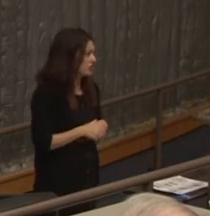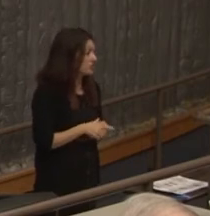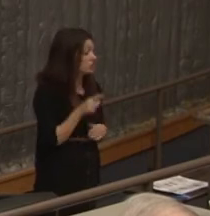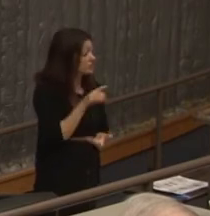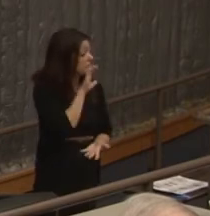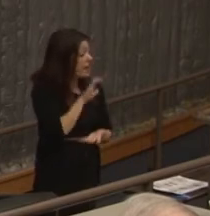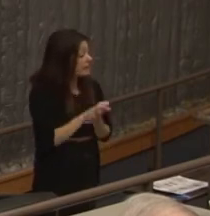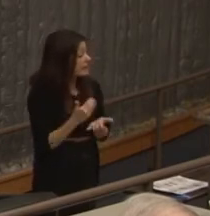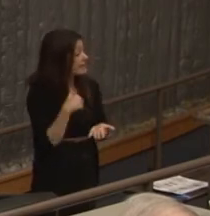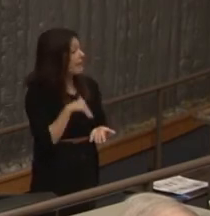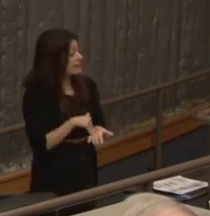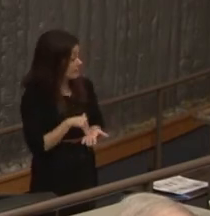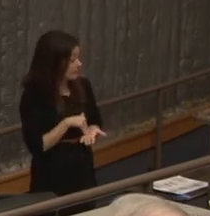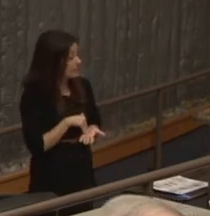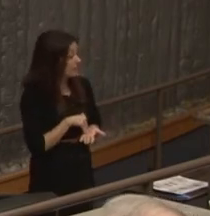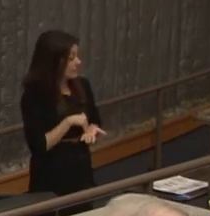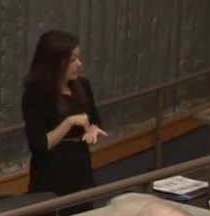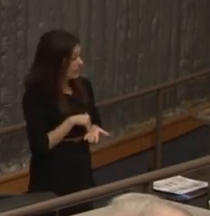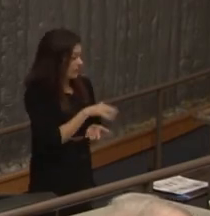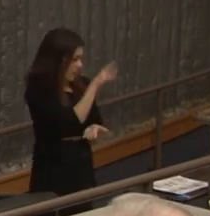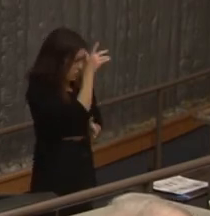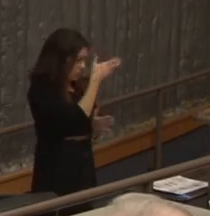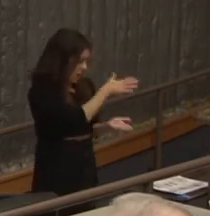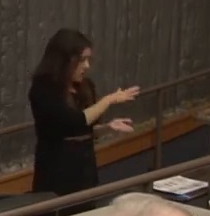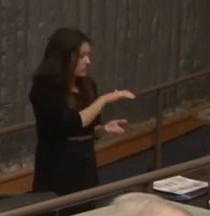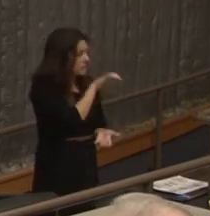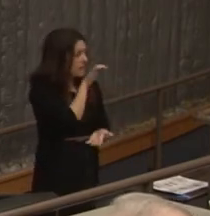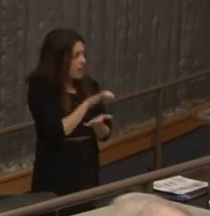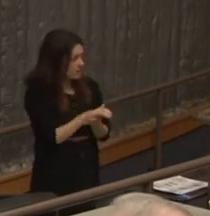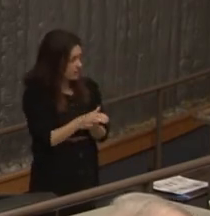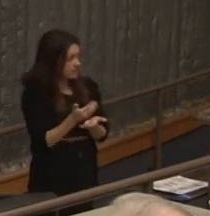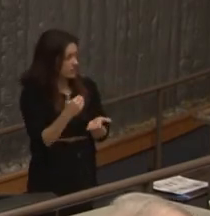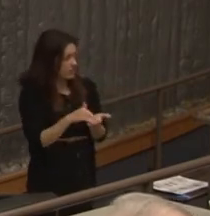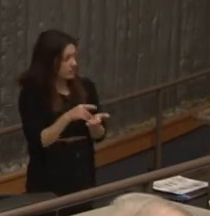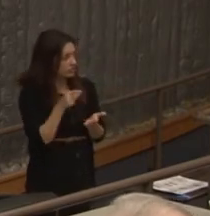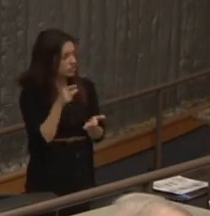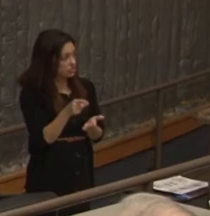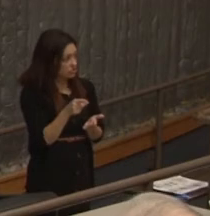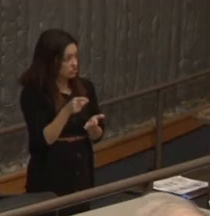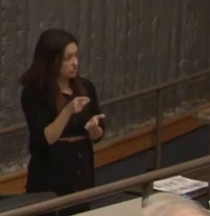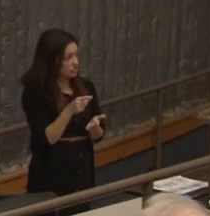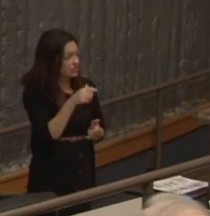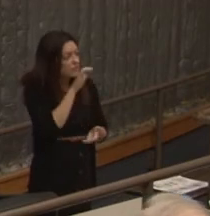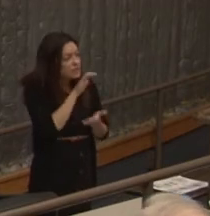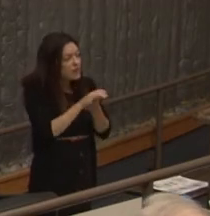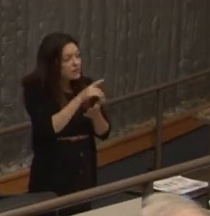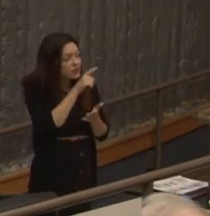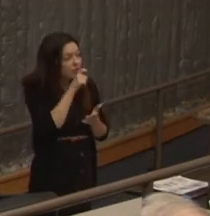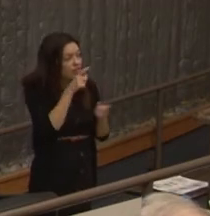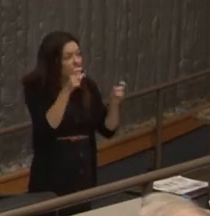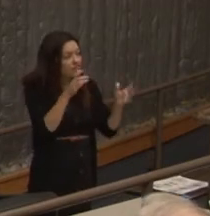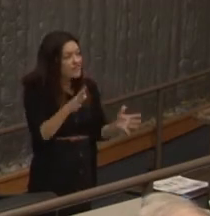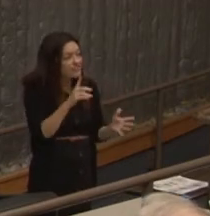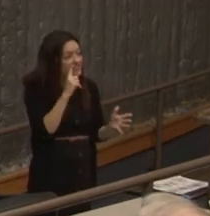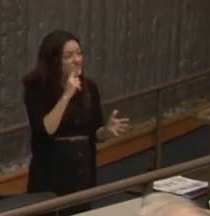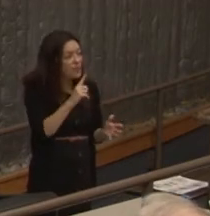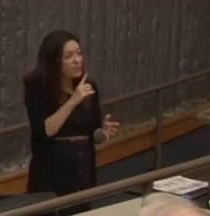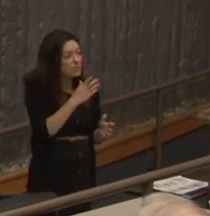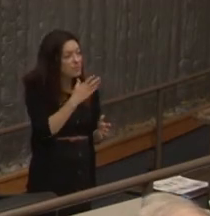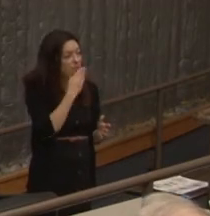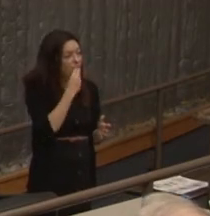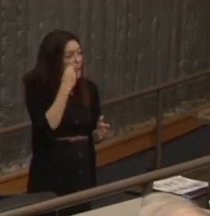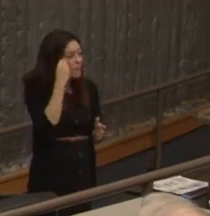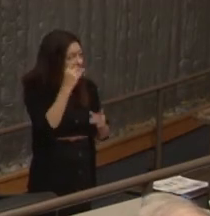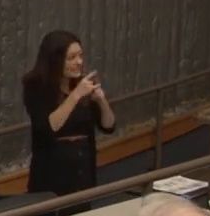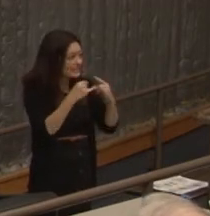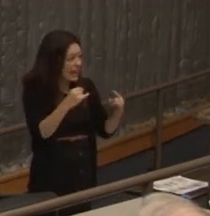remarried. In fact, she remarried the director of the displaced persons camp in Germany. And Sam was very fond